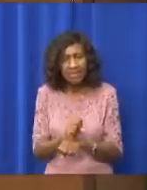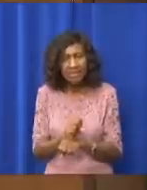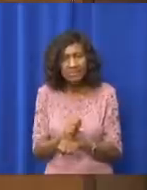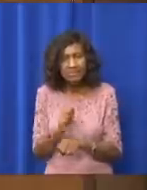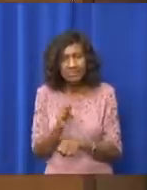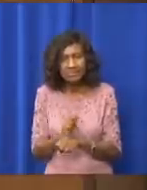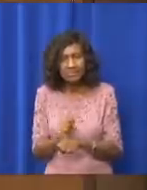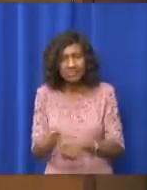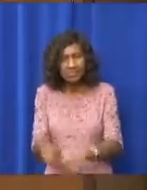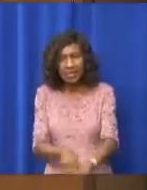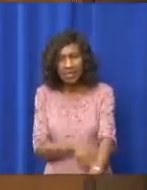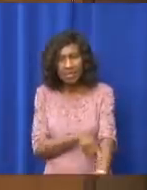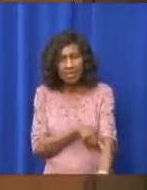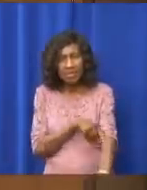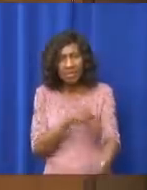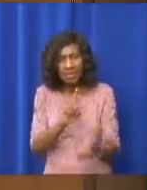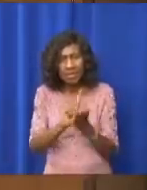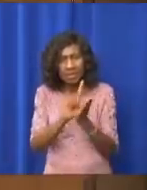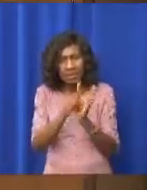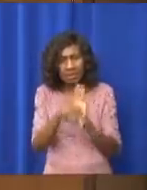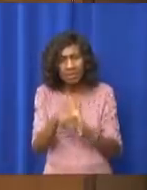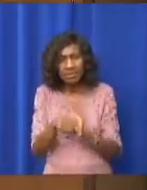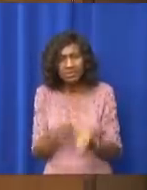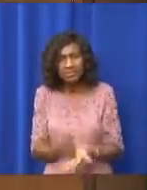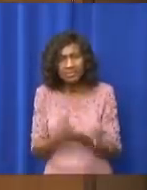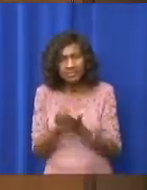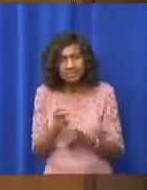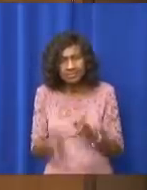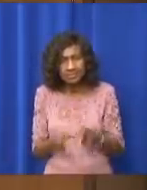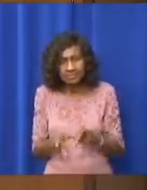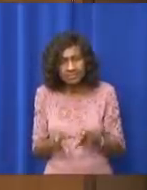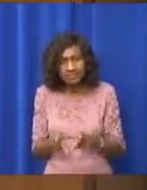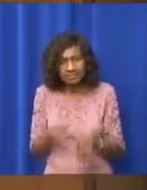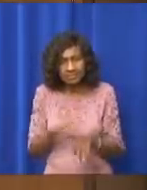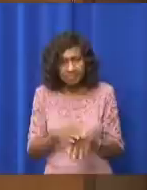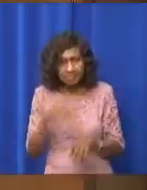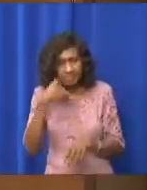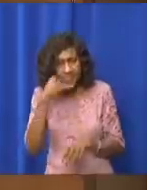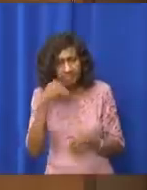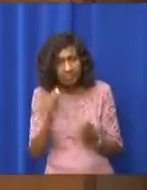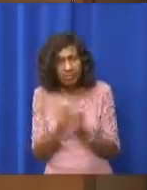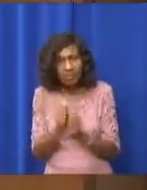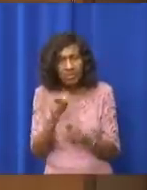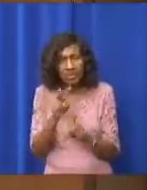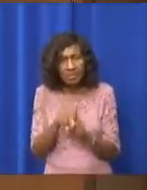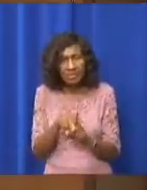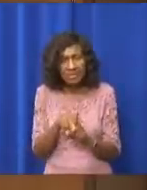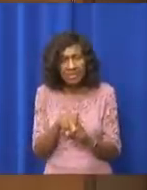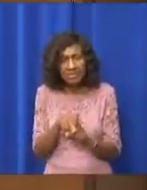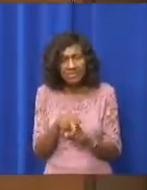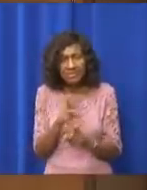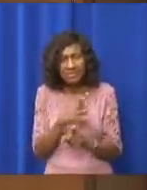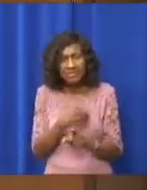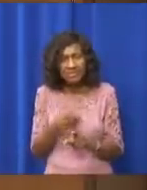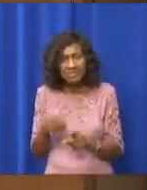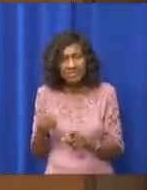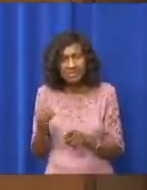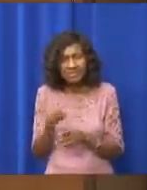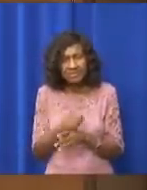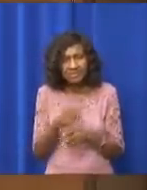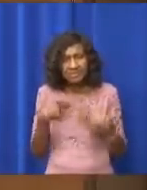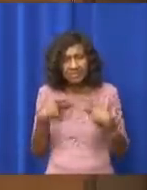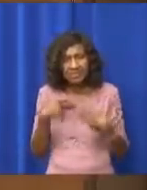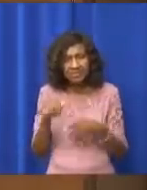answering the phones, assisting people with their applications, while at the same time facilitating these webinars and training